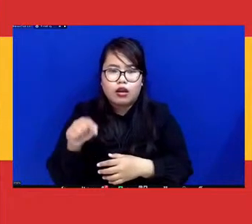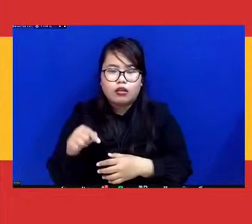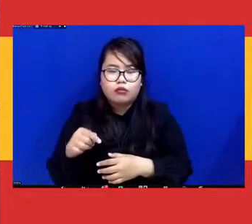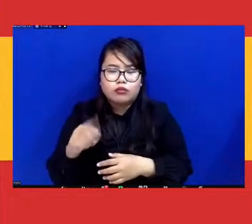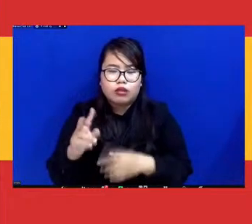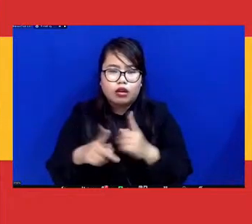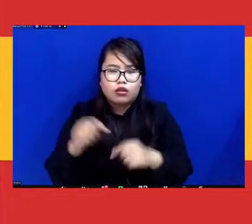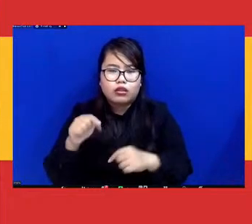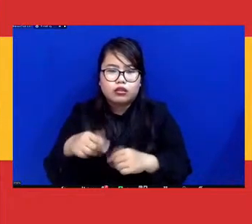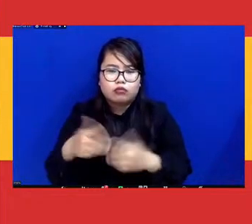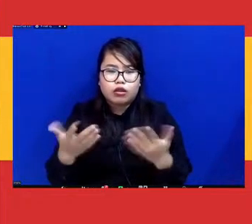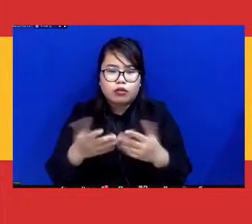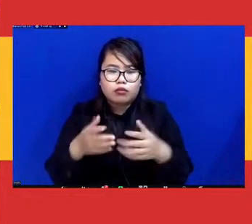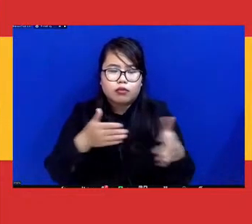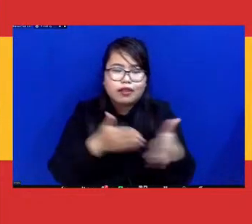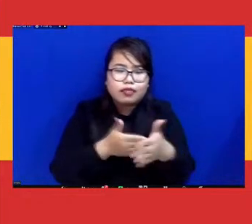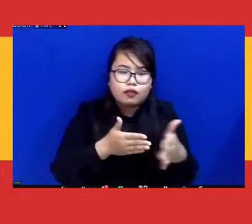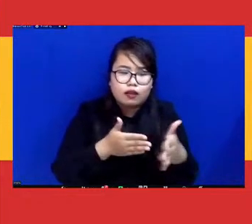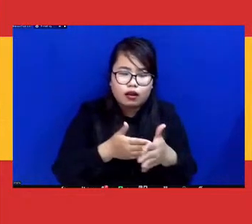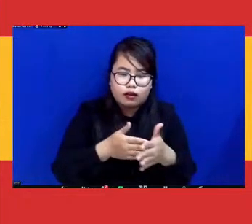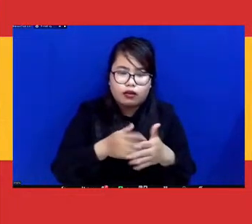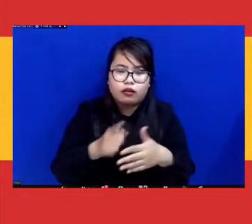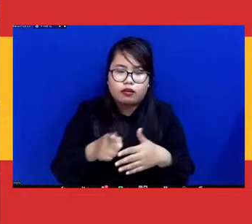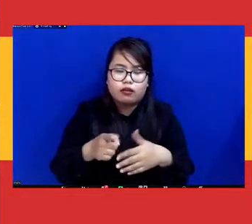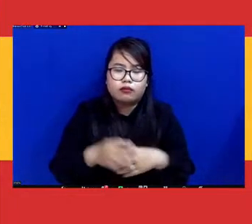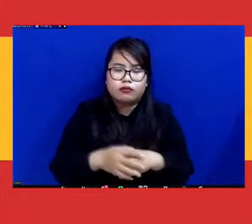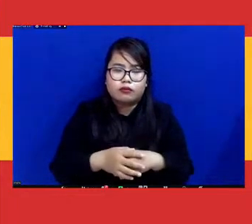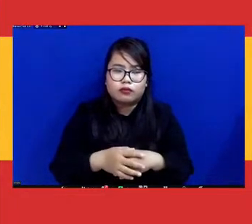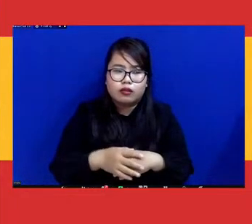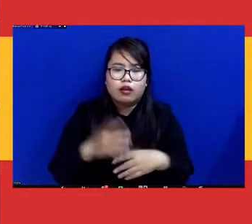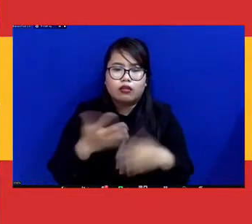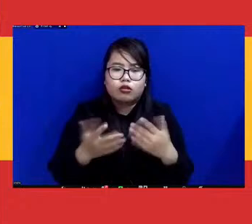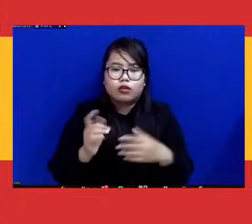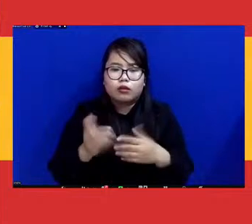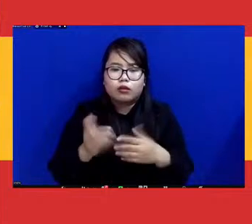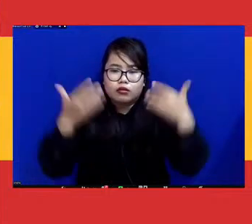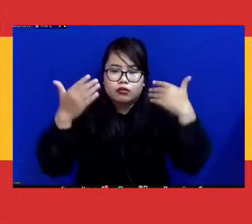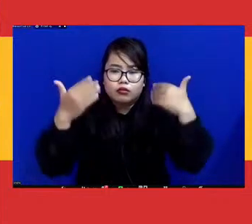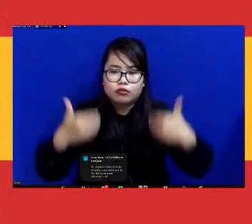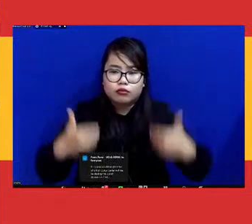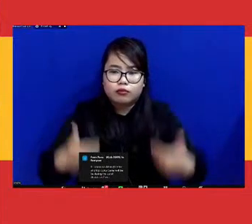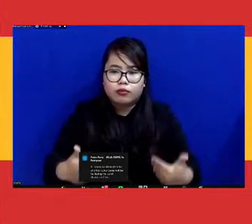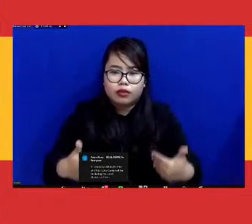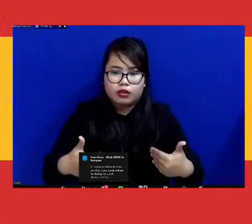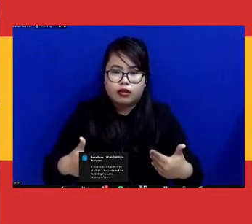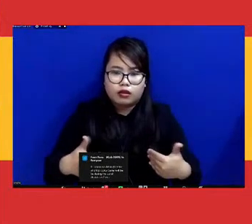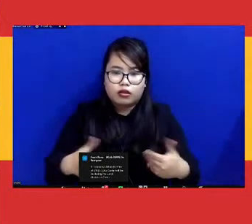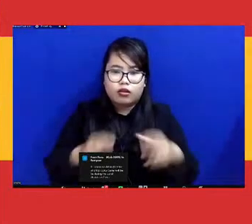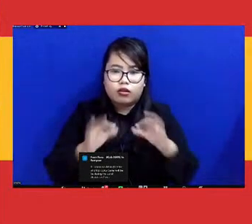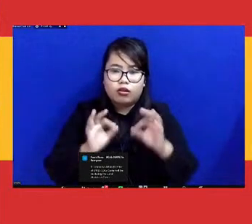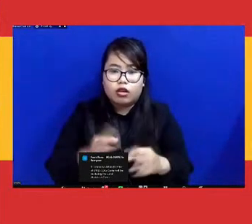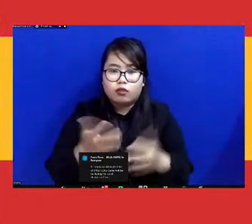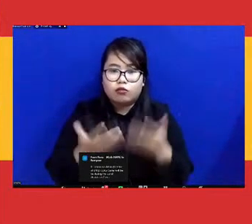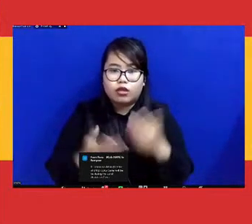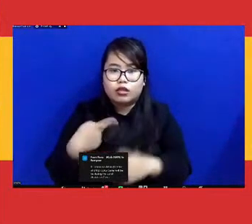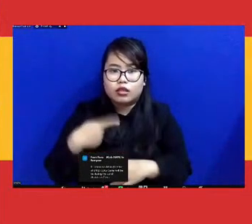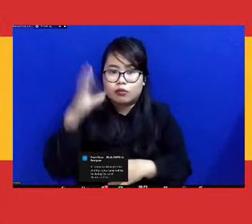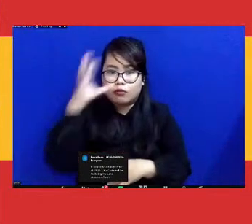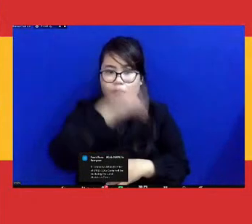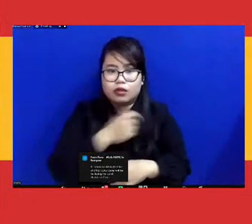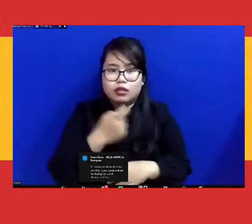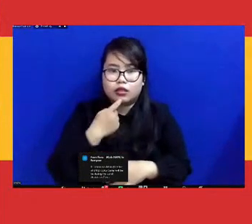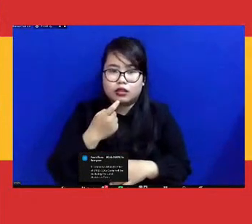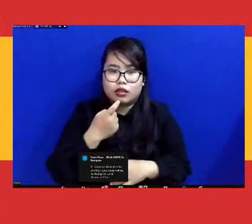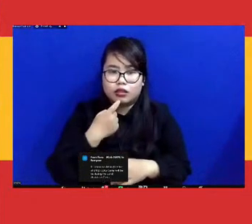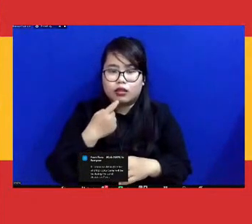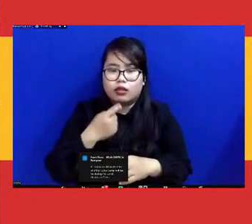and challenges as essential for localizing human rights. We understand that COVID-19 and